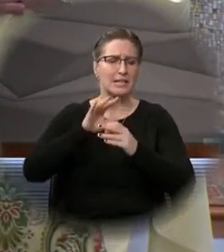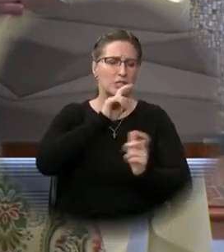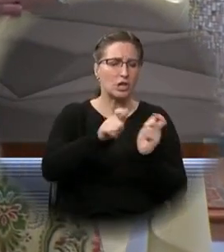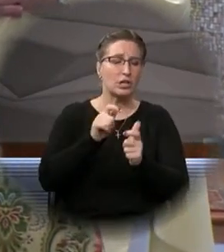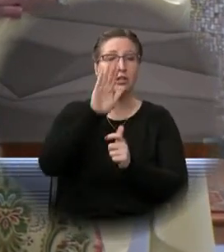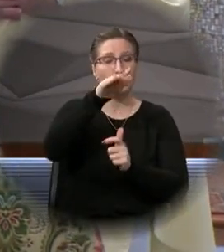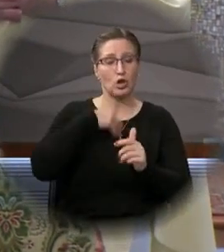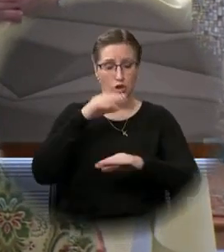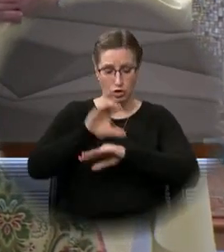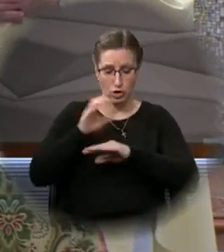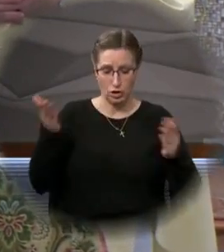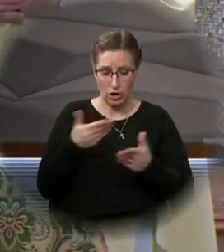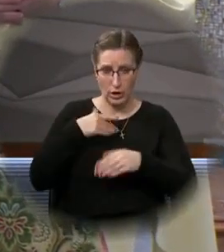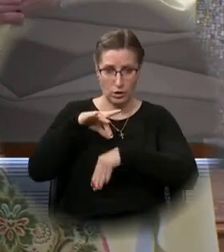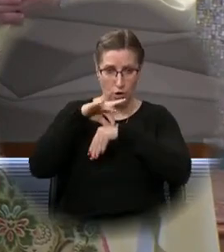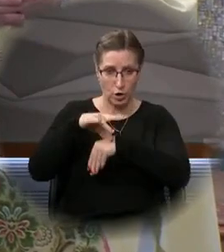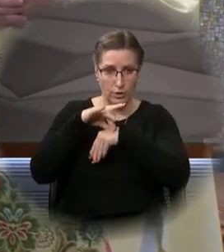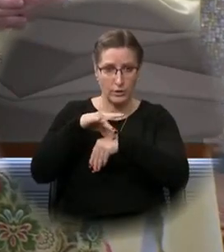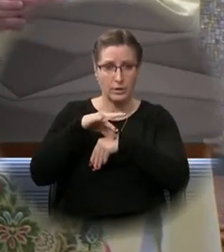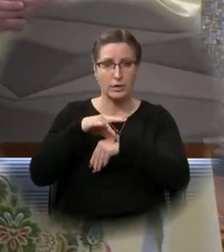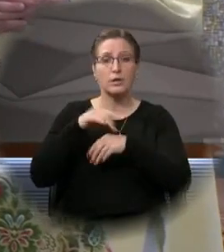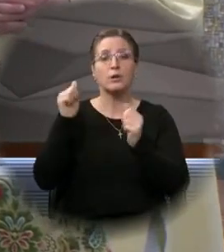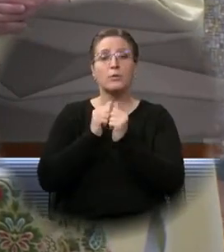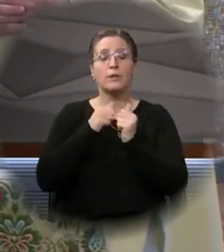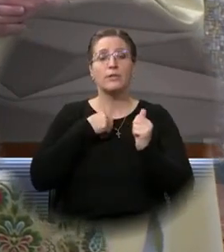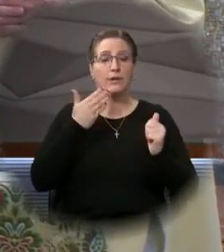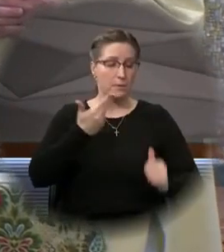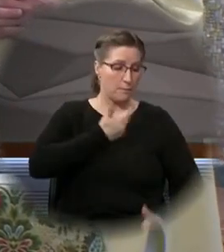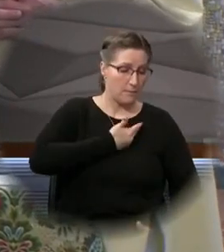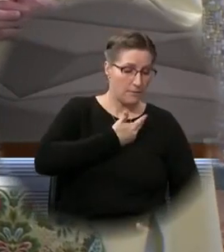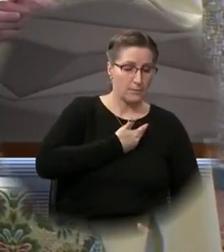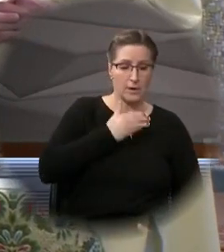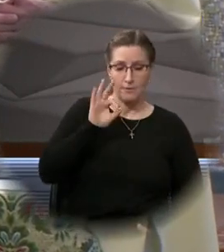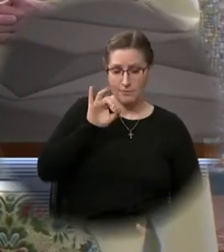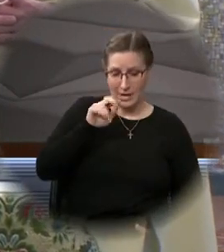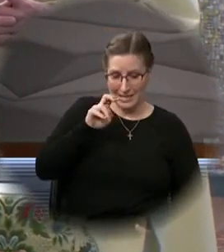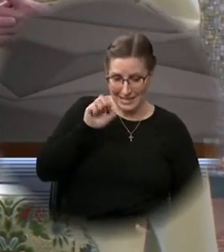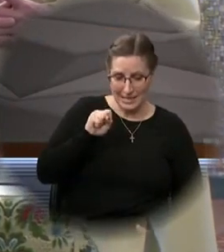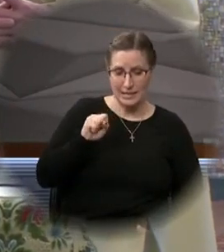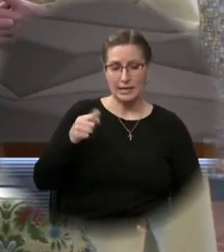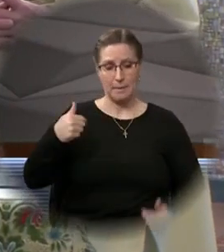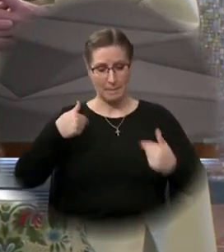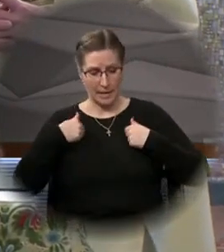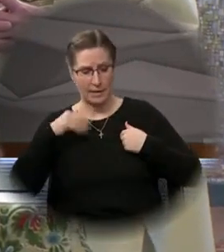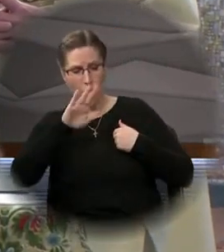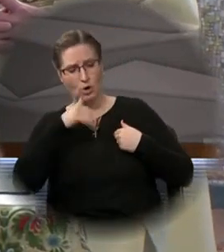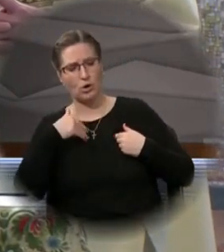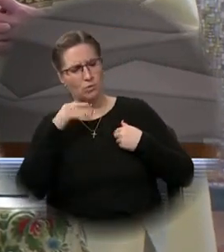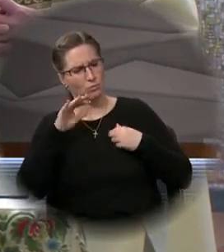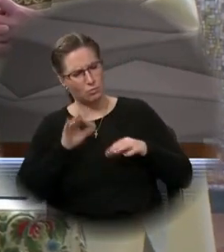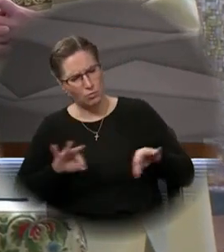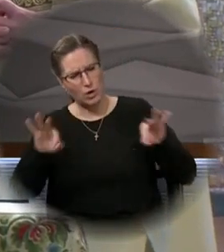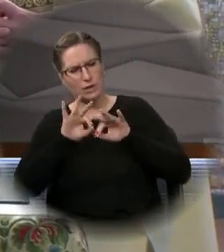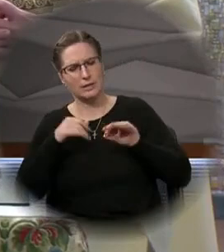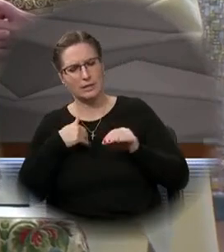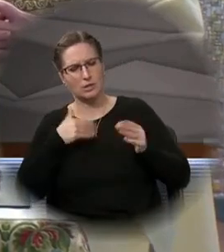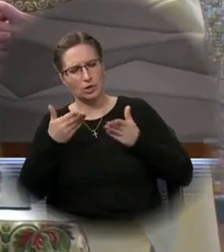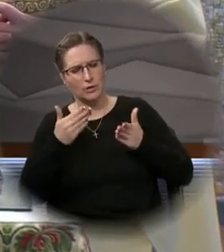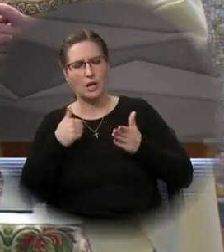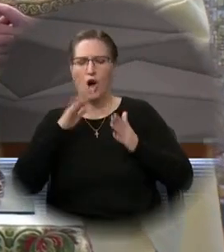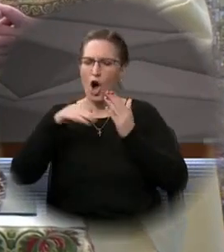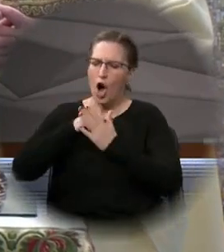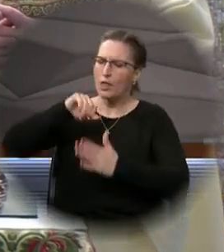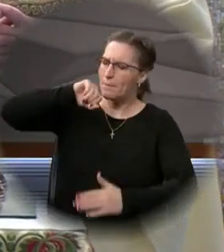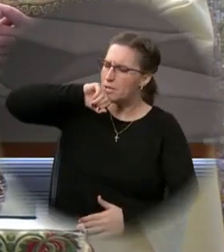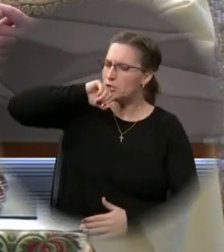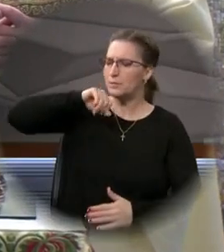your pilgrim church on earth, with your servant Francis, our Pope, and me, your unworthy servant, the order of bishops, all